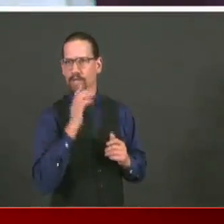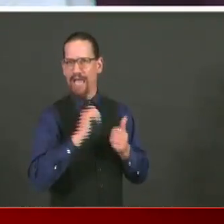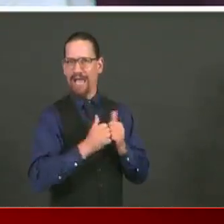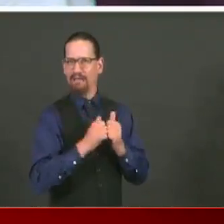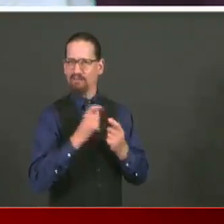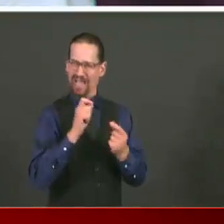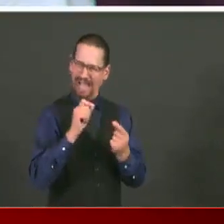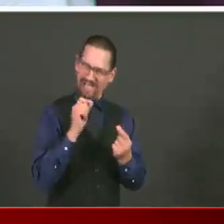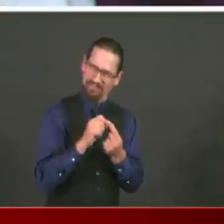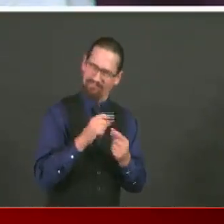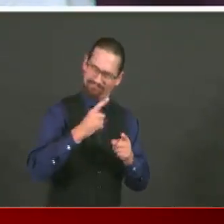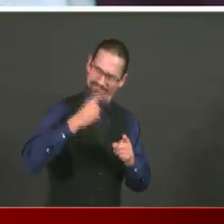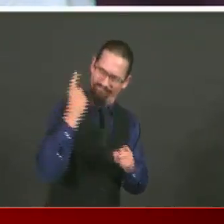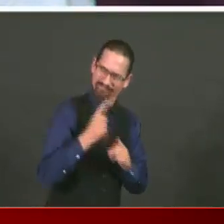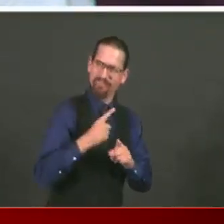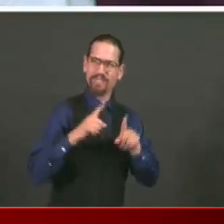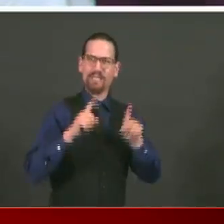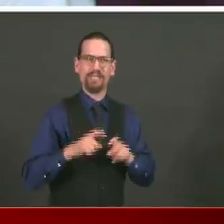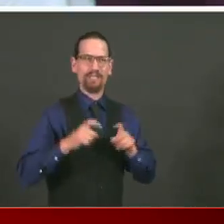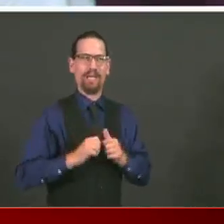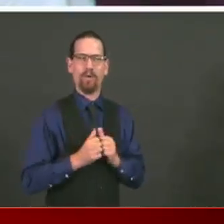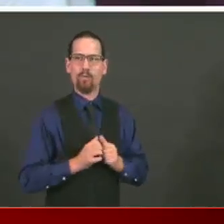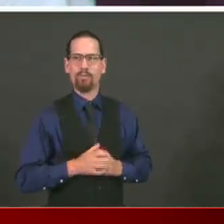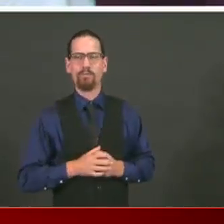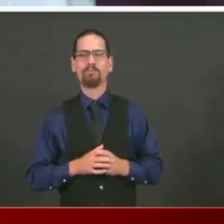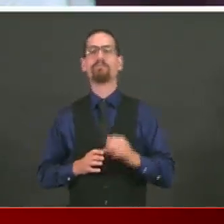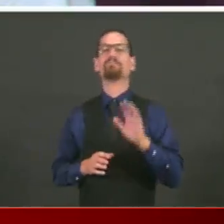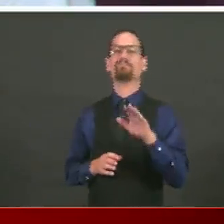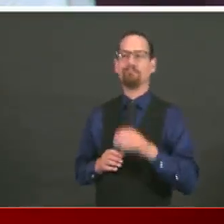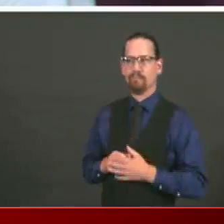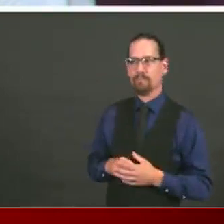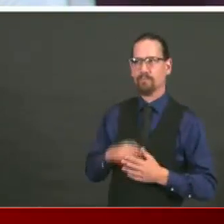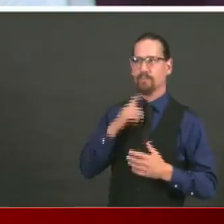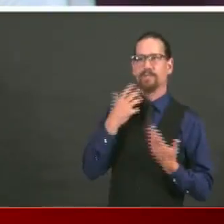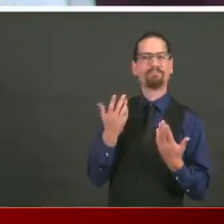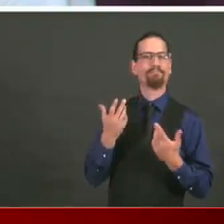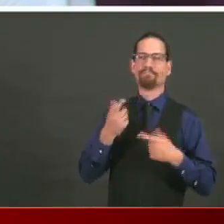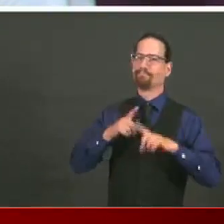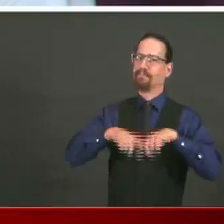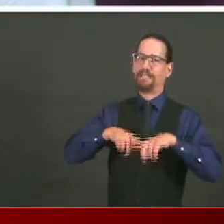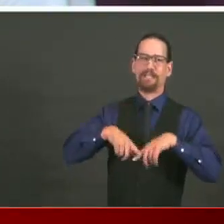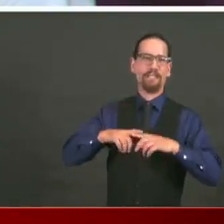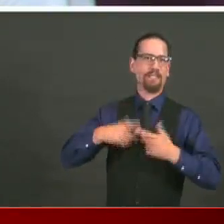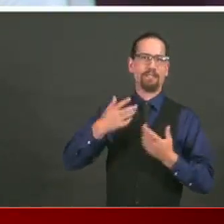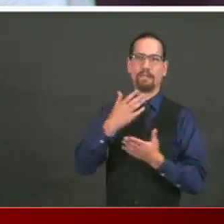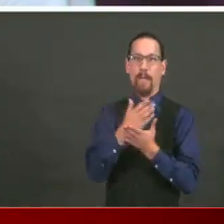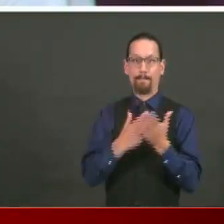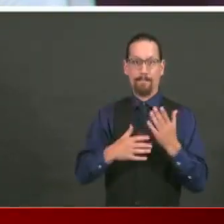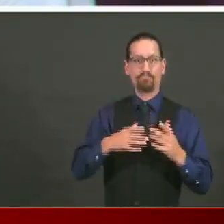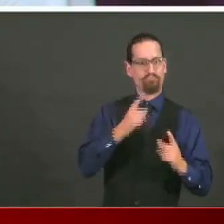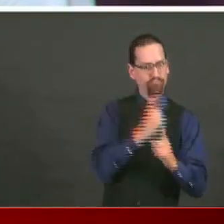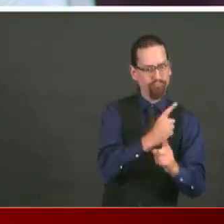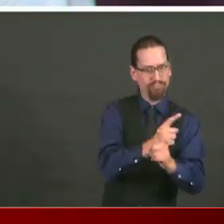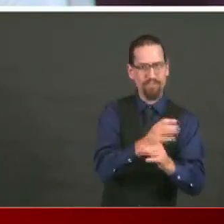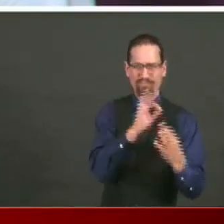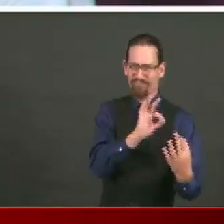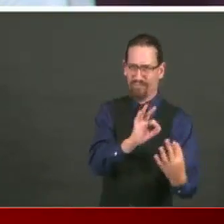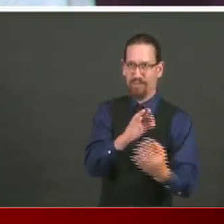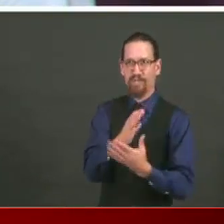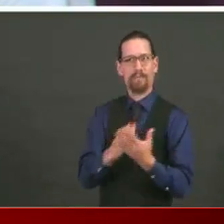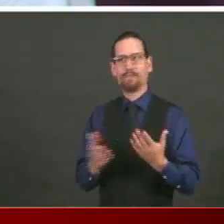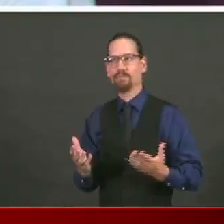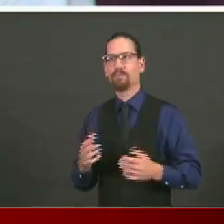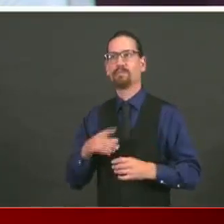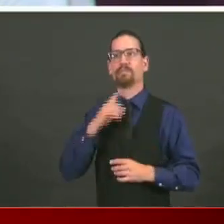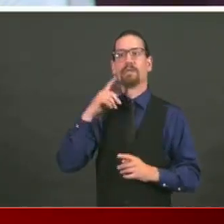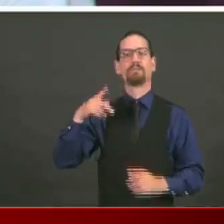All tests have their variability. For the PCR tests that exist, we have consistently